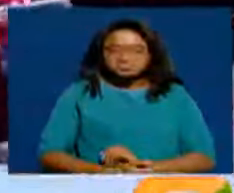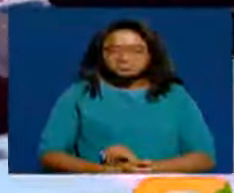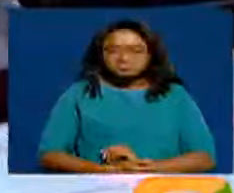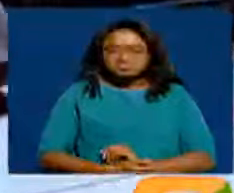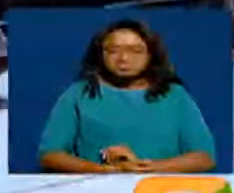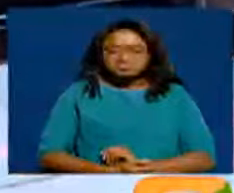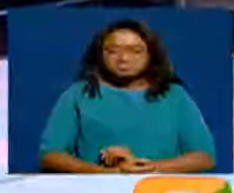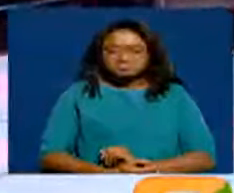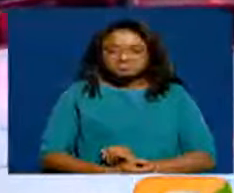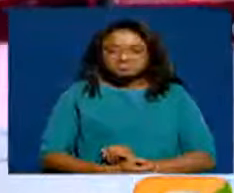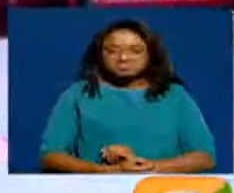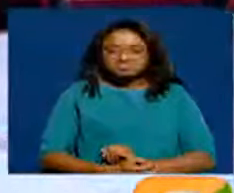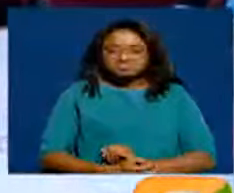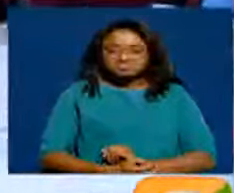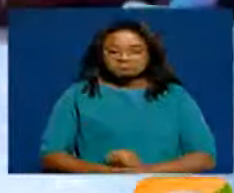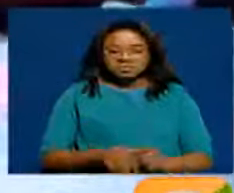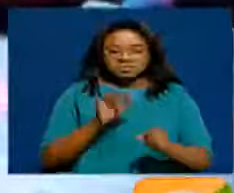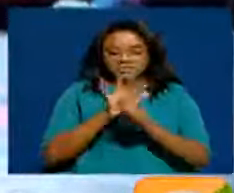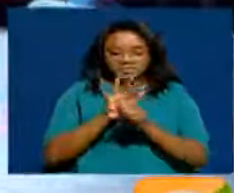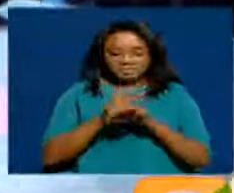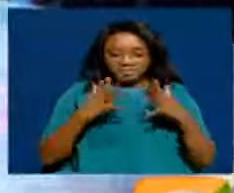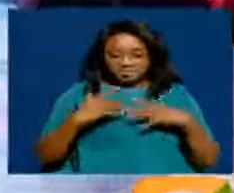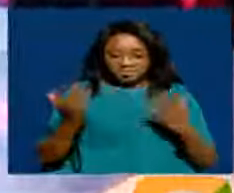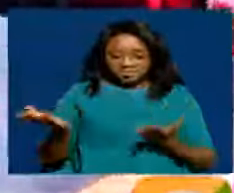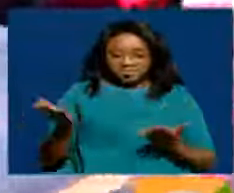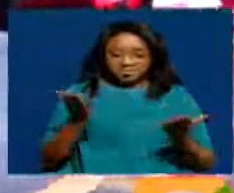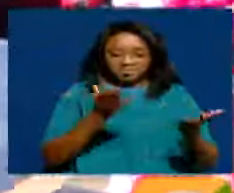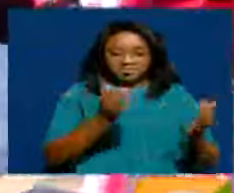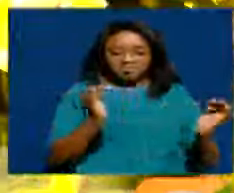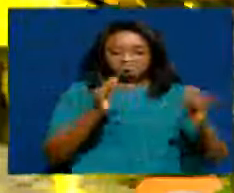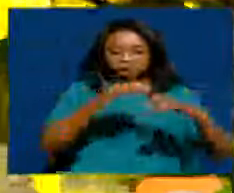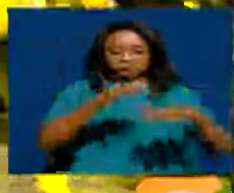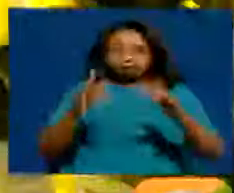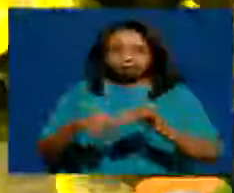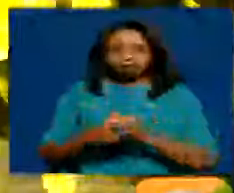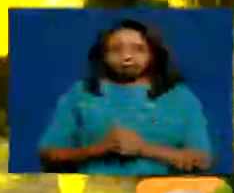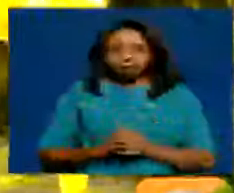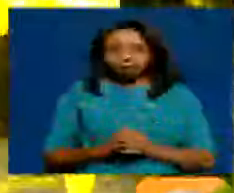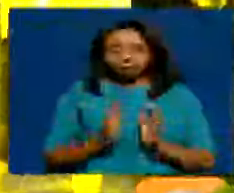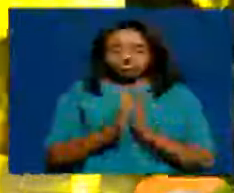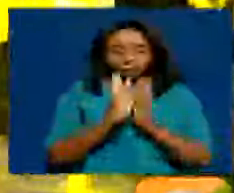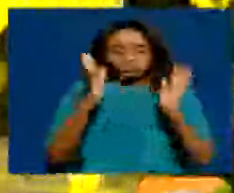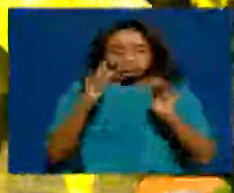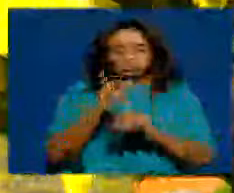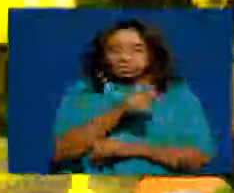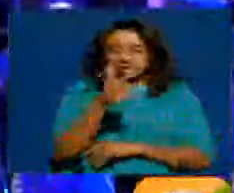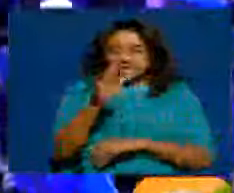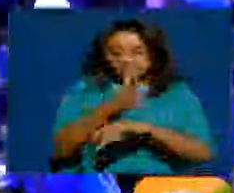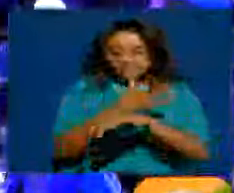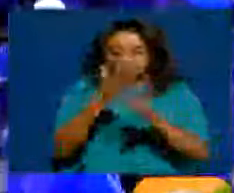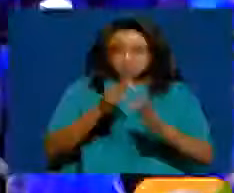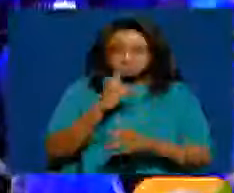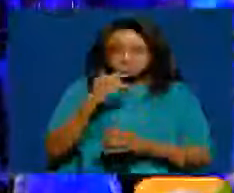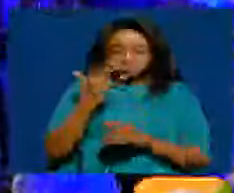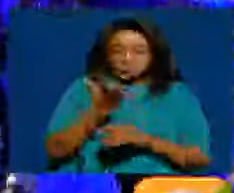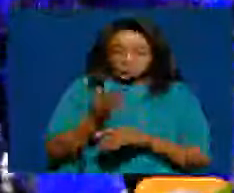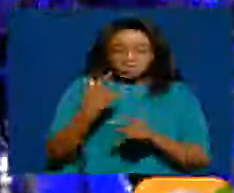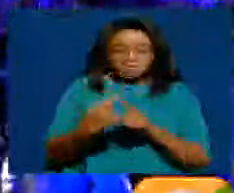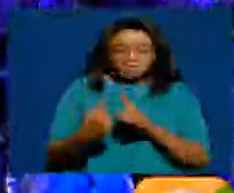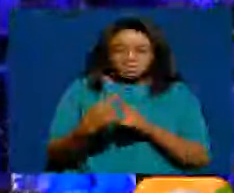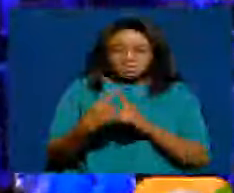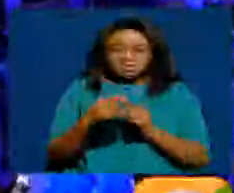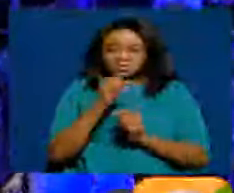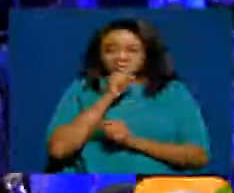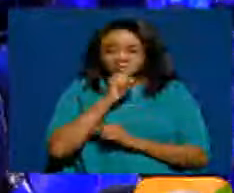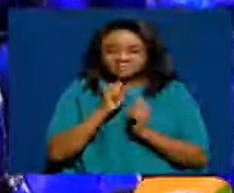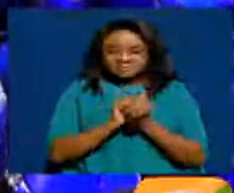Hundreds of Ohangla music fans gathered in numbers to celebrate Johnny Jr.'s 15 years in the music industry. And